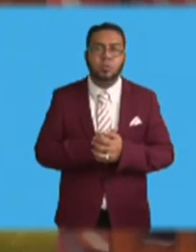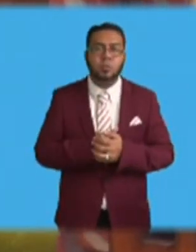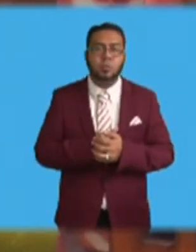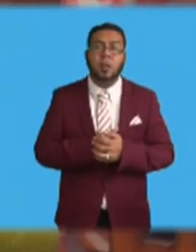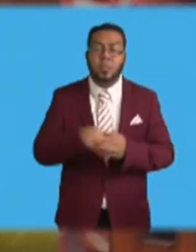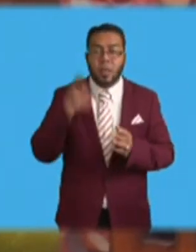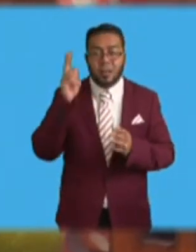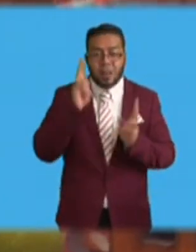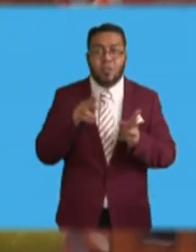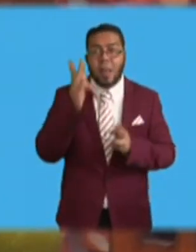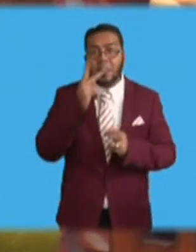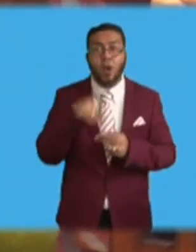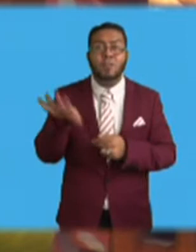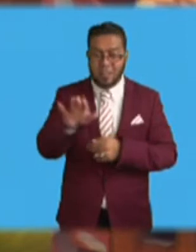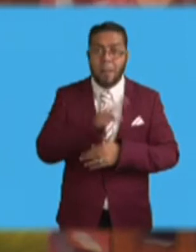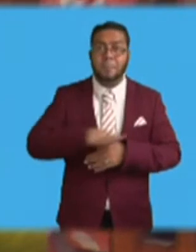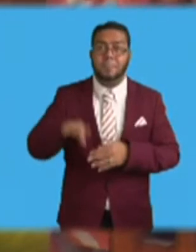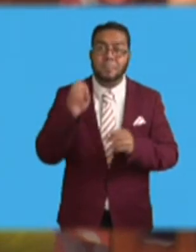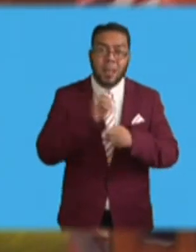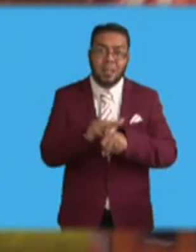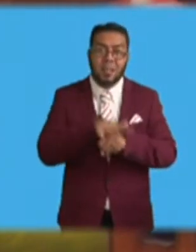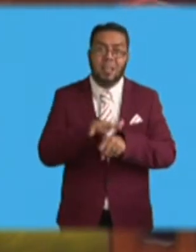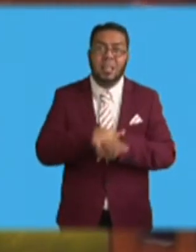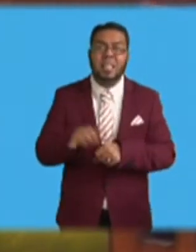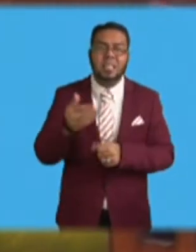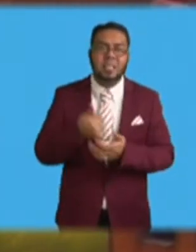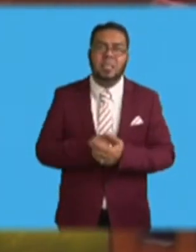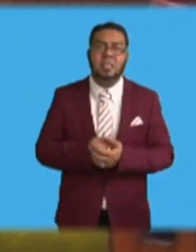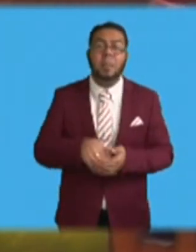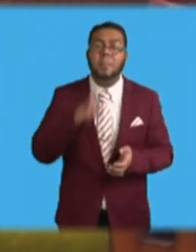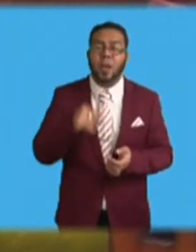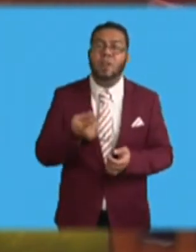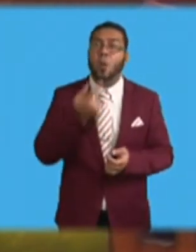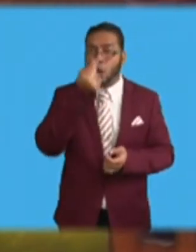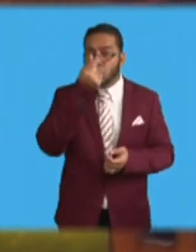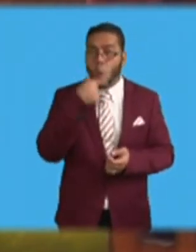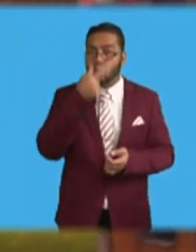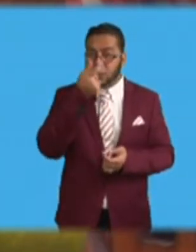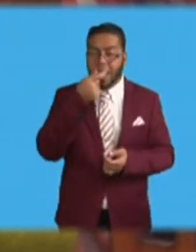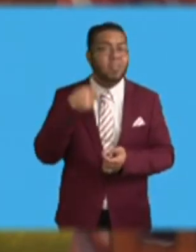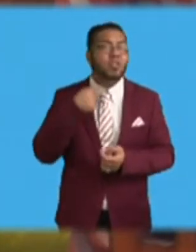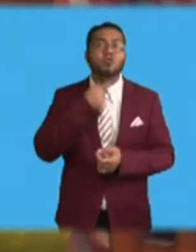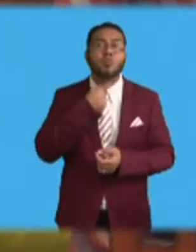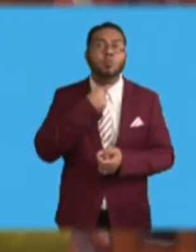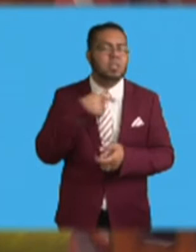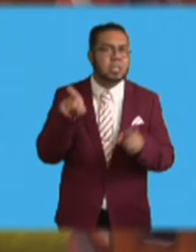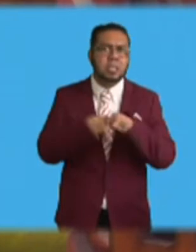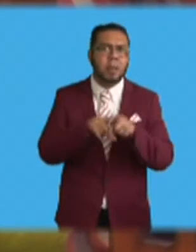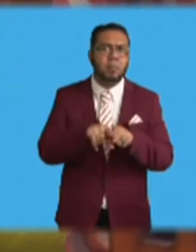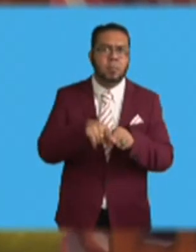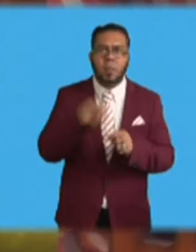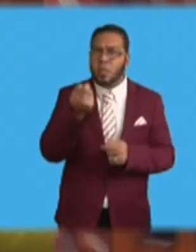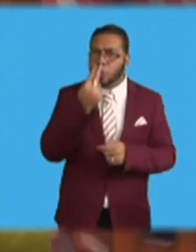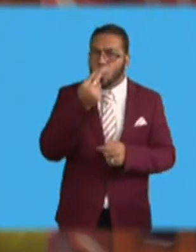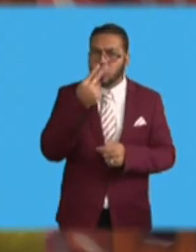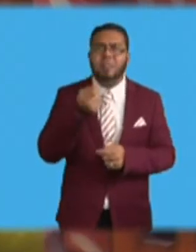the natural habitat of this bacteria is the back of our nose and throat. So we all carry that. And this